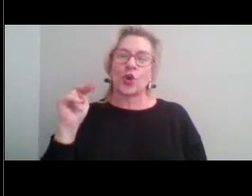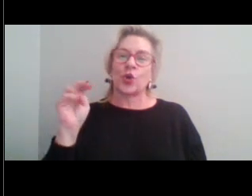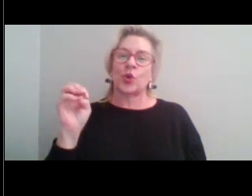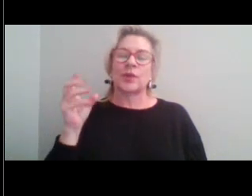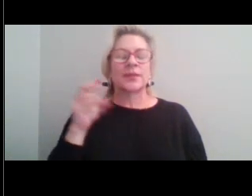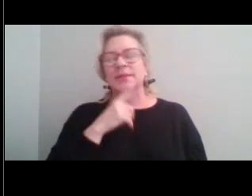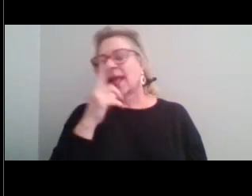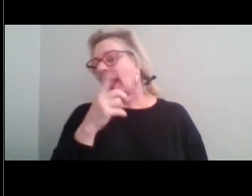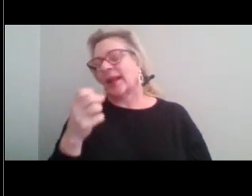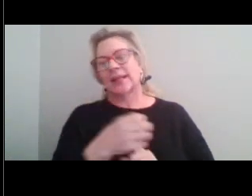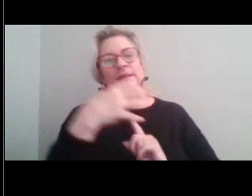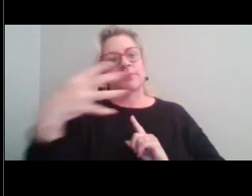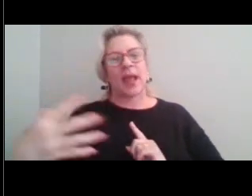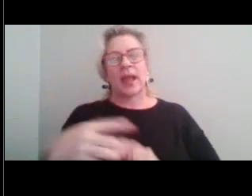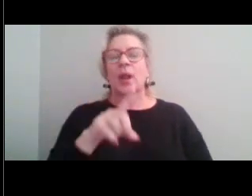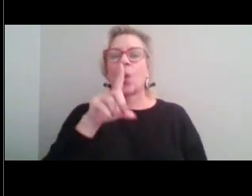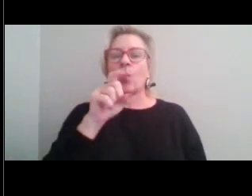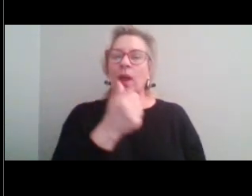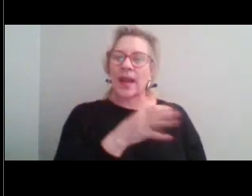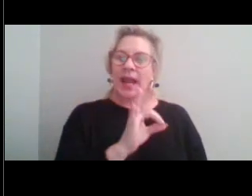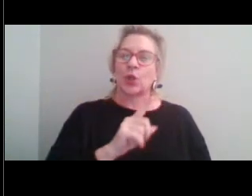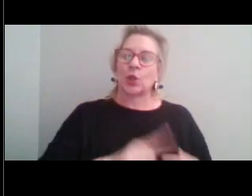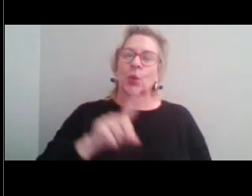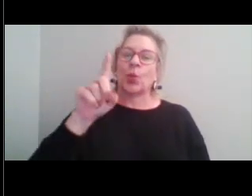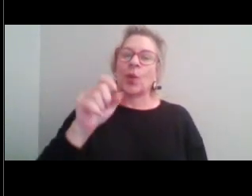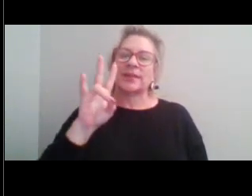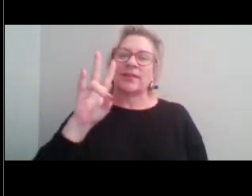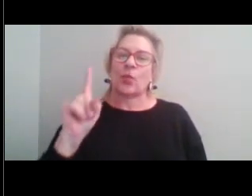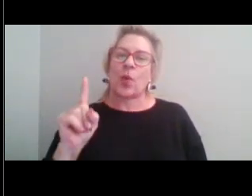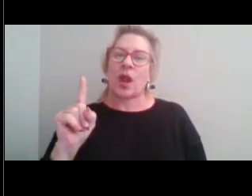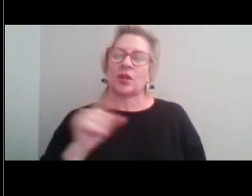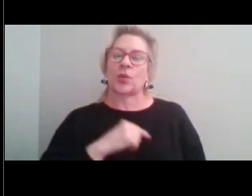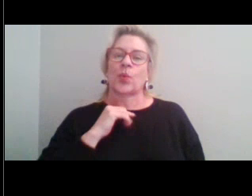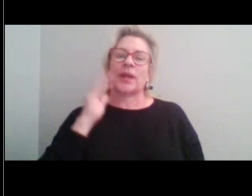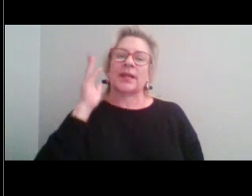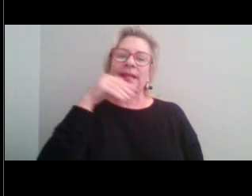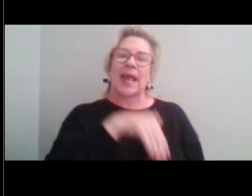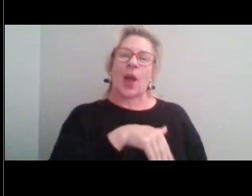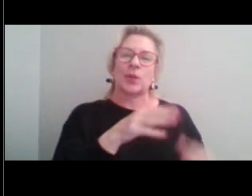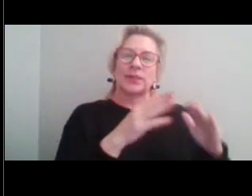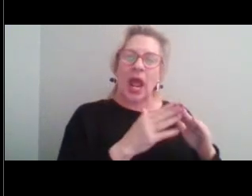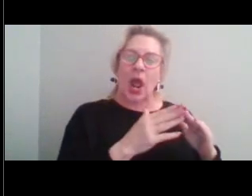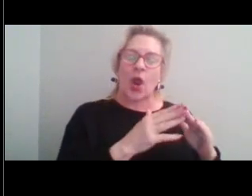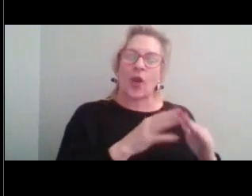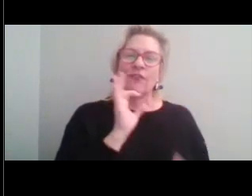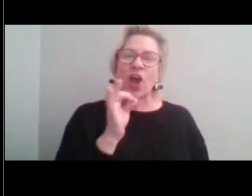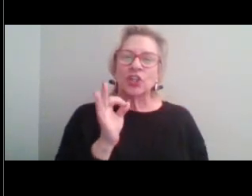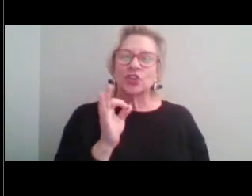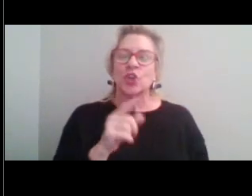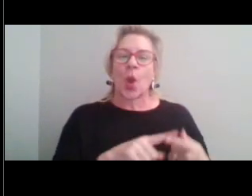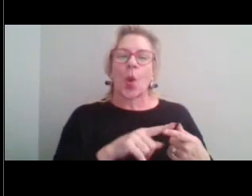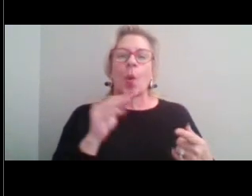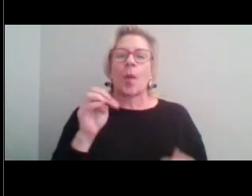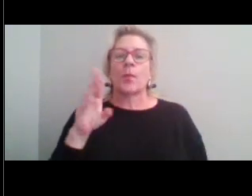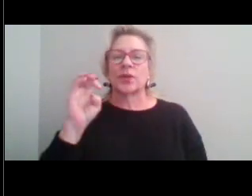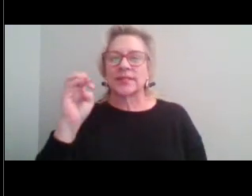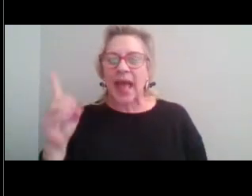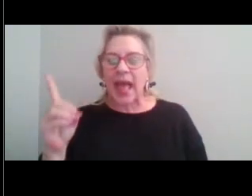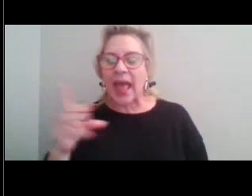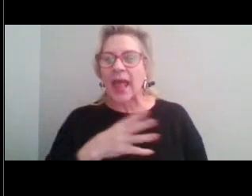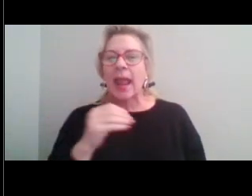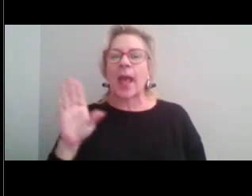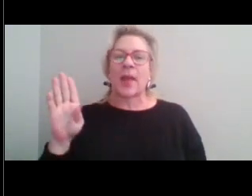from 119 to 171 so that we're into the downtown of Merced, we're into the downtown of Fresno, and we're into the downtown of Bakersfield. And I'm